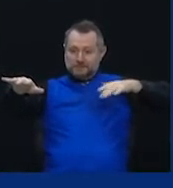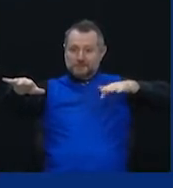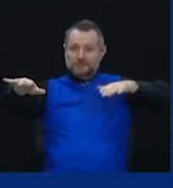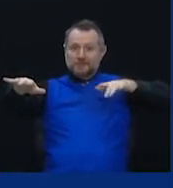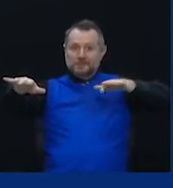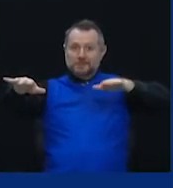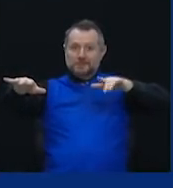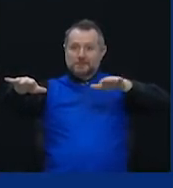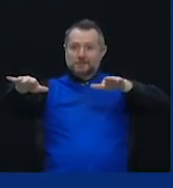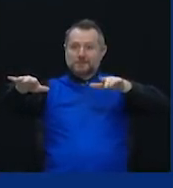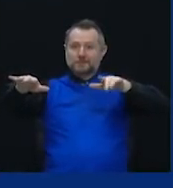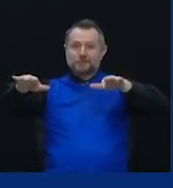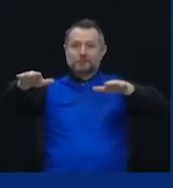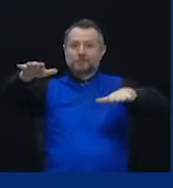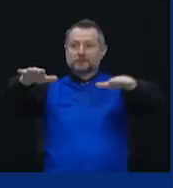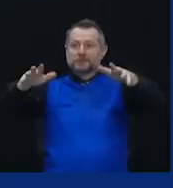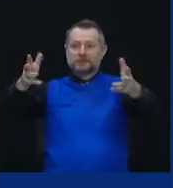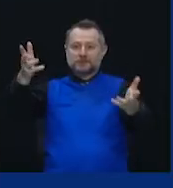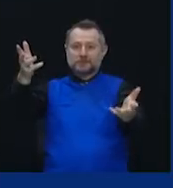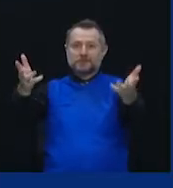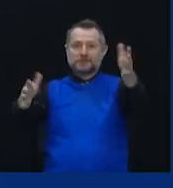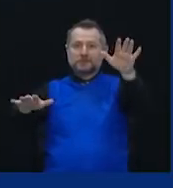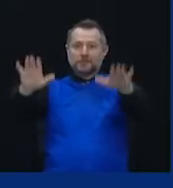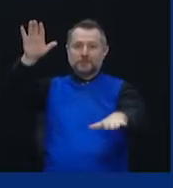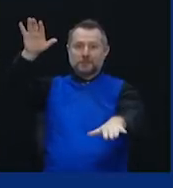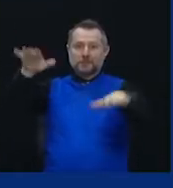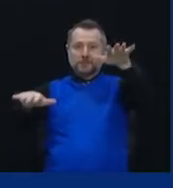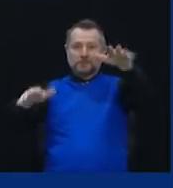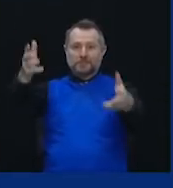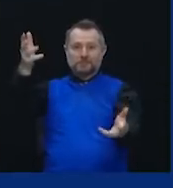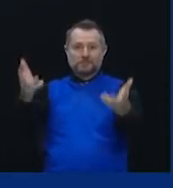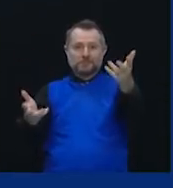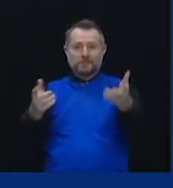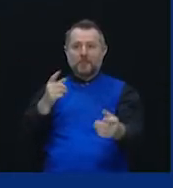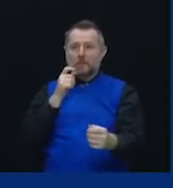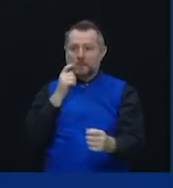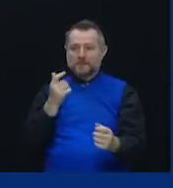which goes up faster, I will tell you who wins the war.